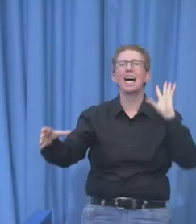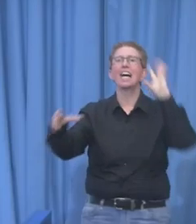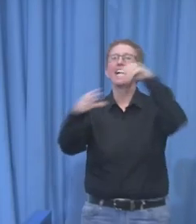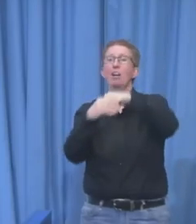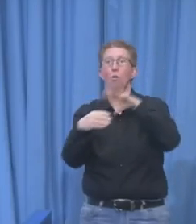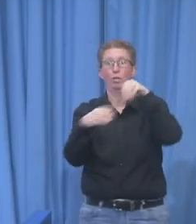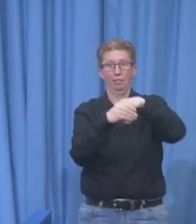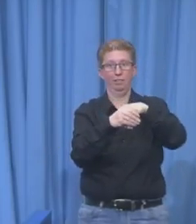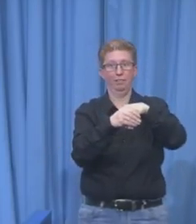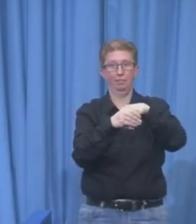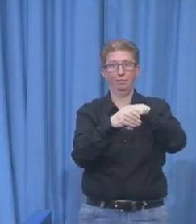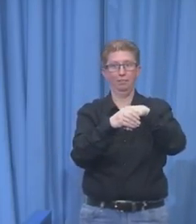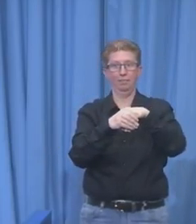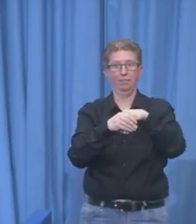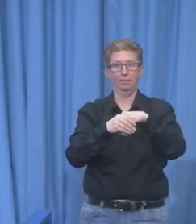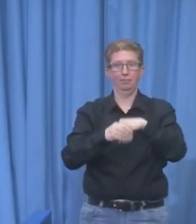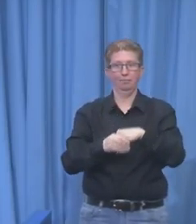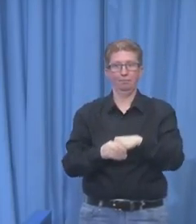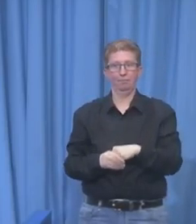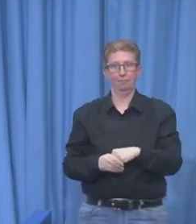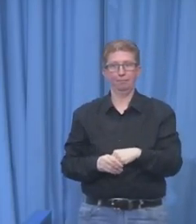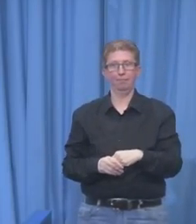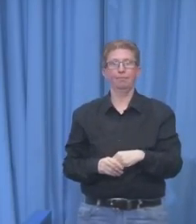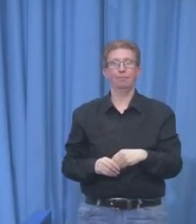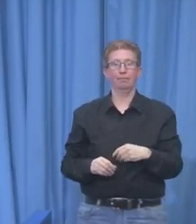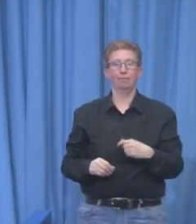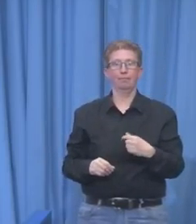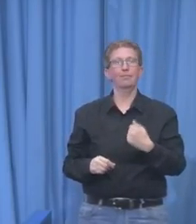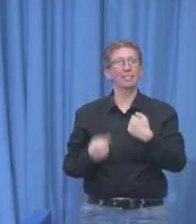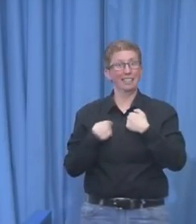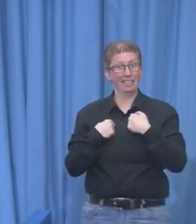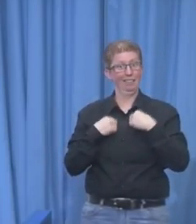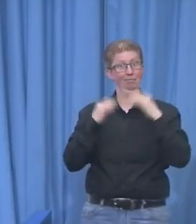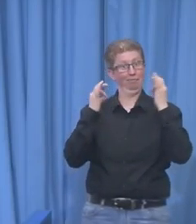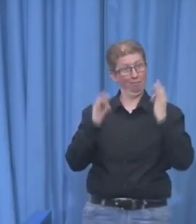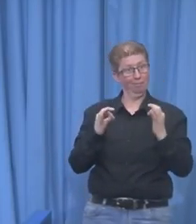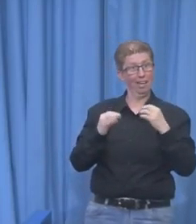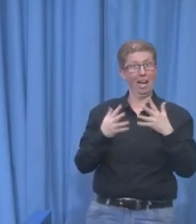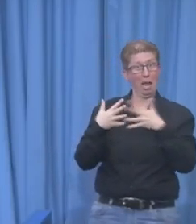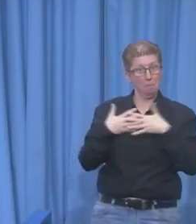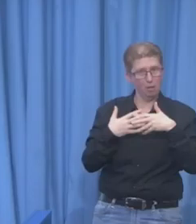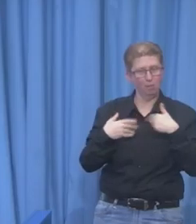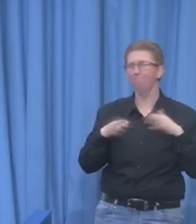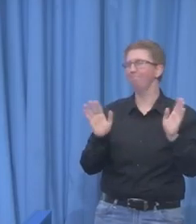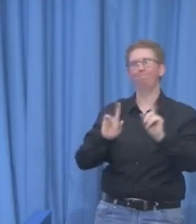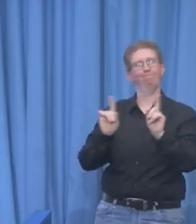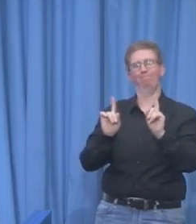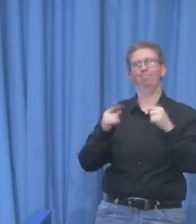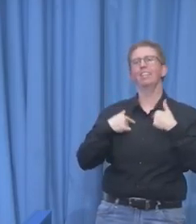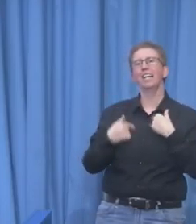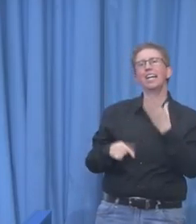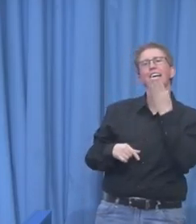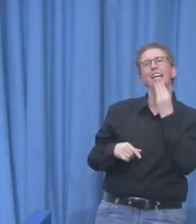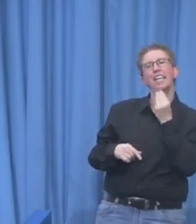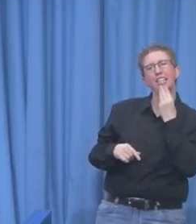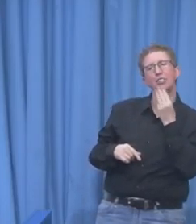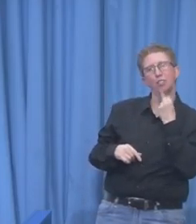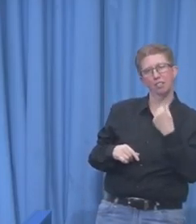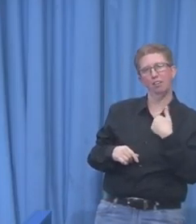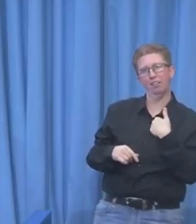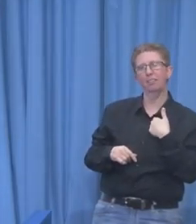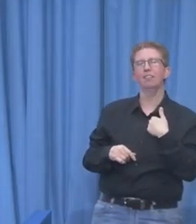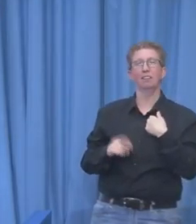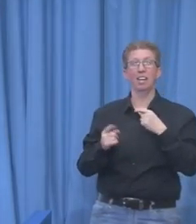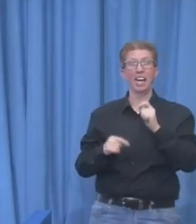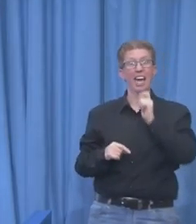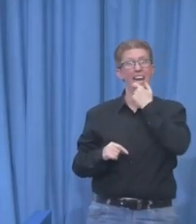Israel, so English is not my first language, so I hope it will be okay today. So we